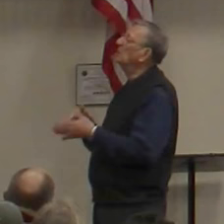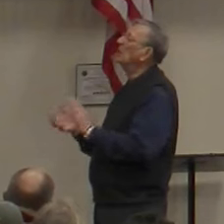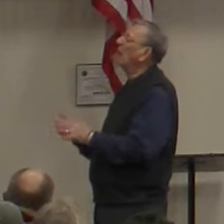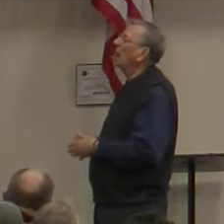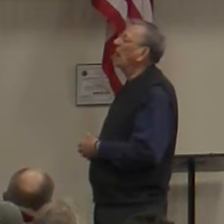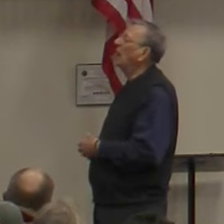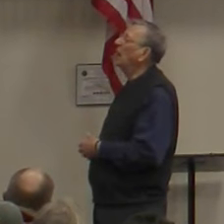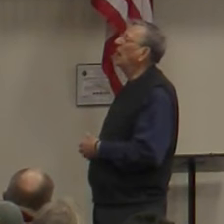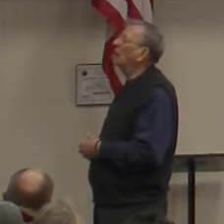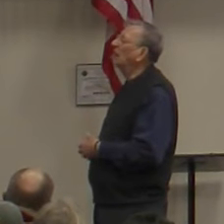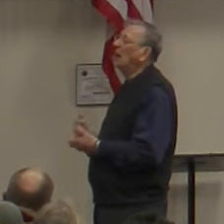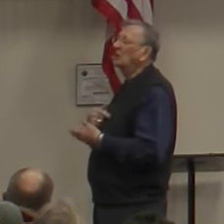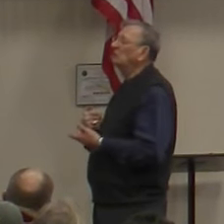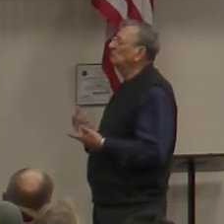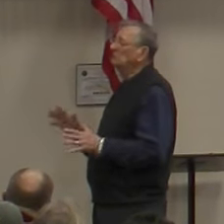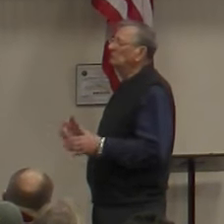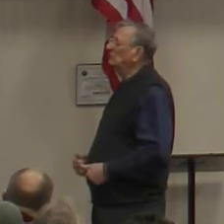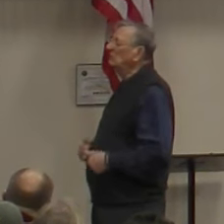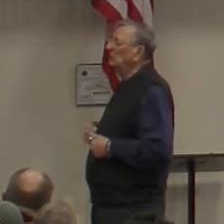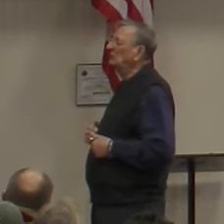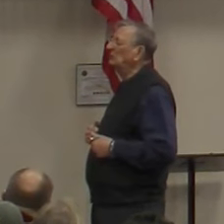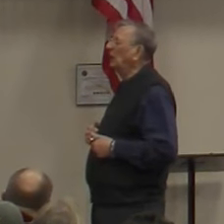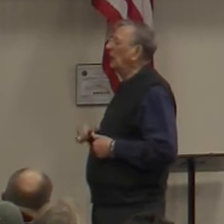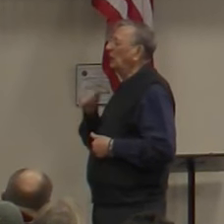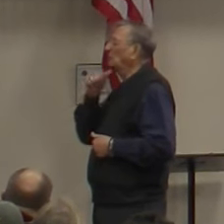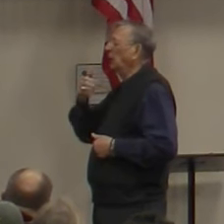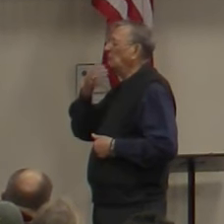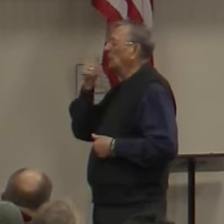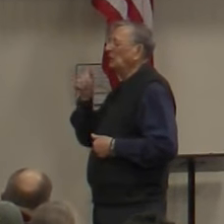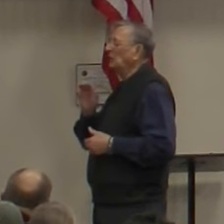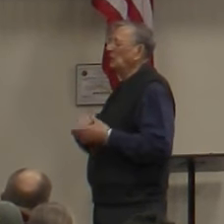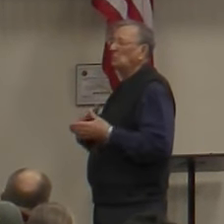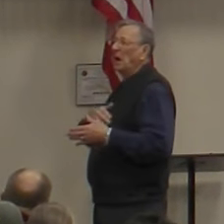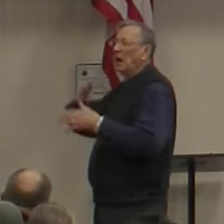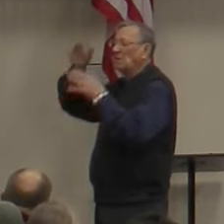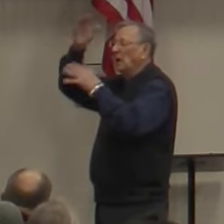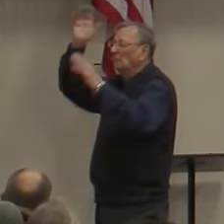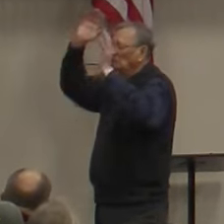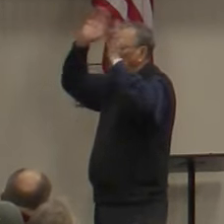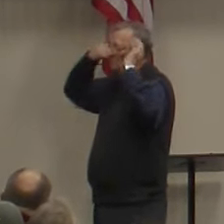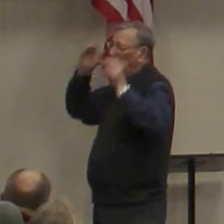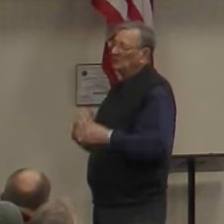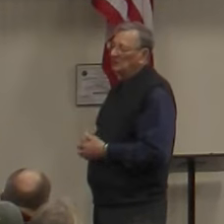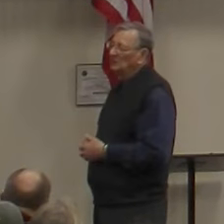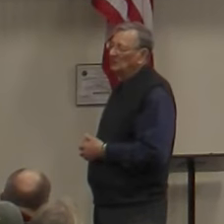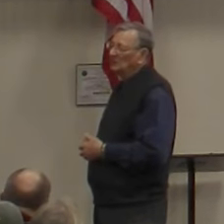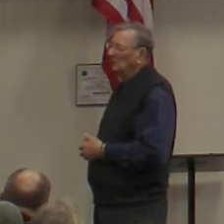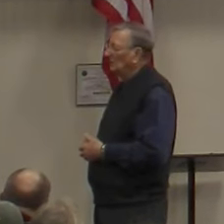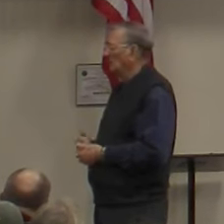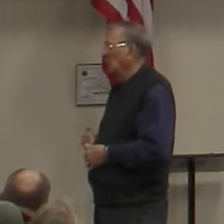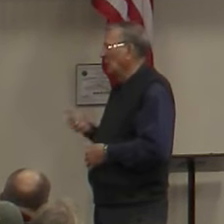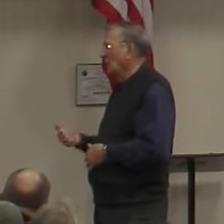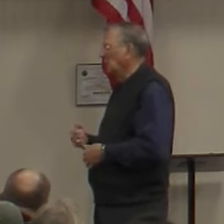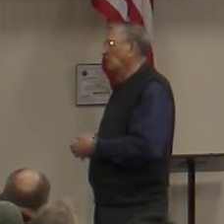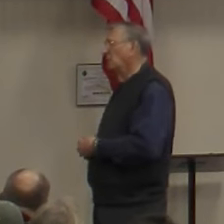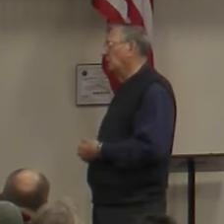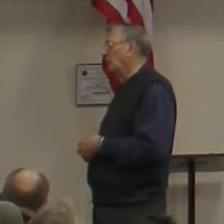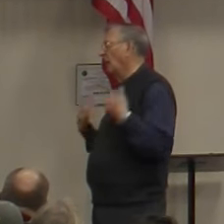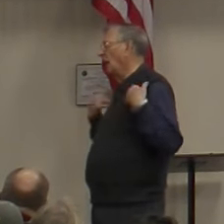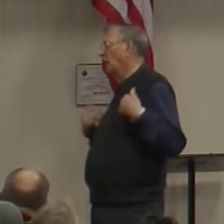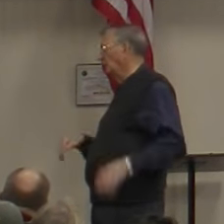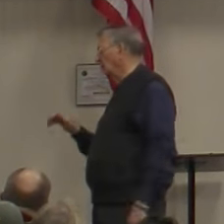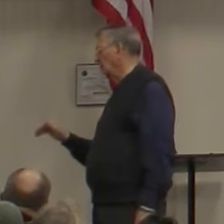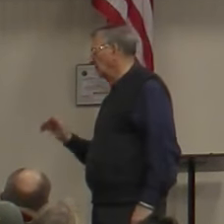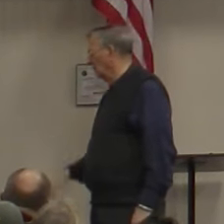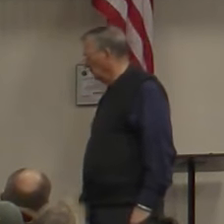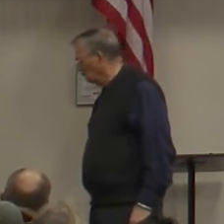O Lord, take away my life, for I'm no better than my father's." And he lay down and slept under a broom tree. And behold, an angel touched him and